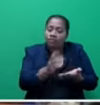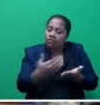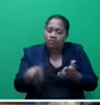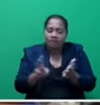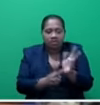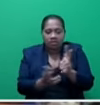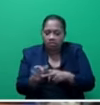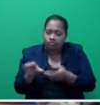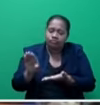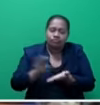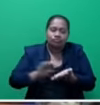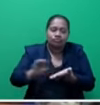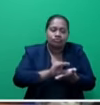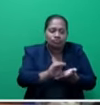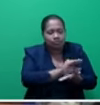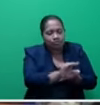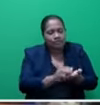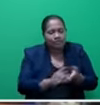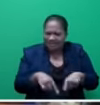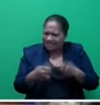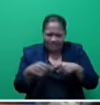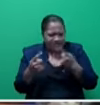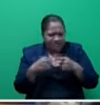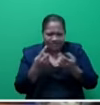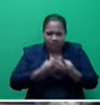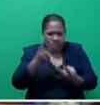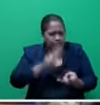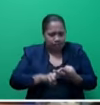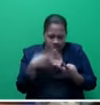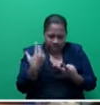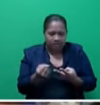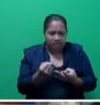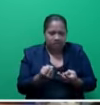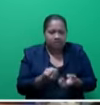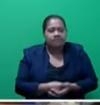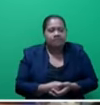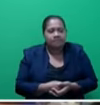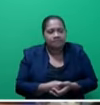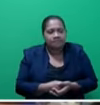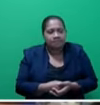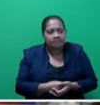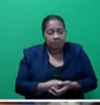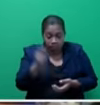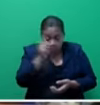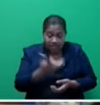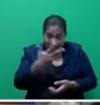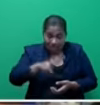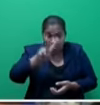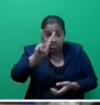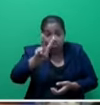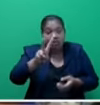include breadfruit, avocado, jackfruit, putu, kavika, and so forth. To date, 82 villages have been covered.